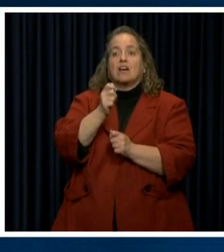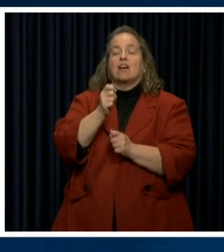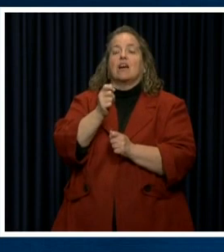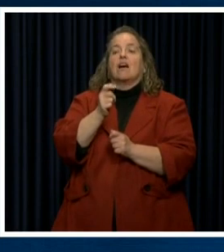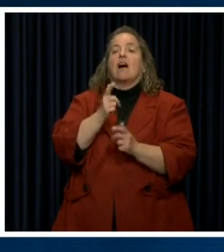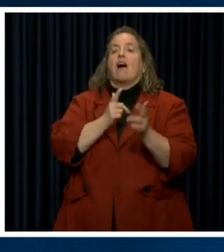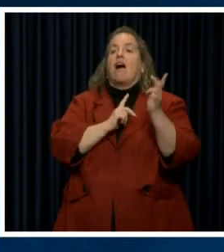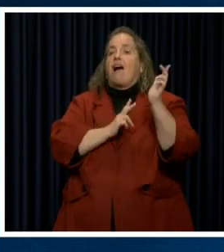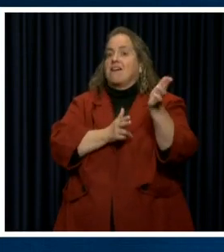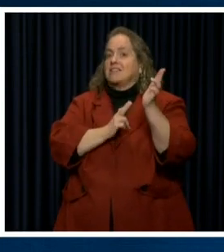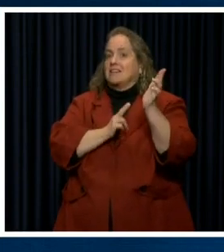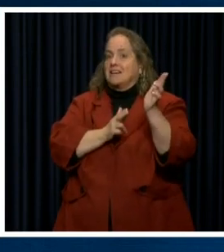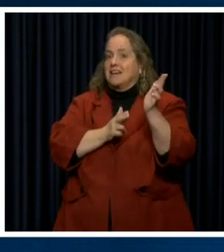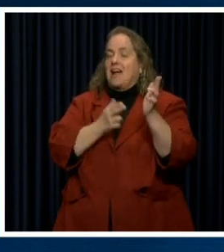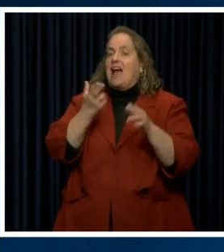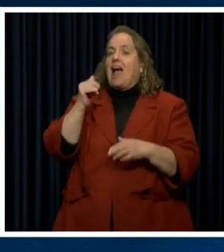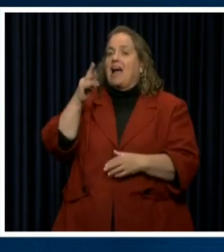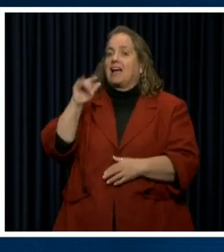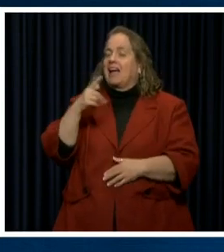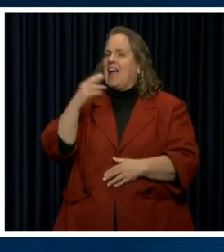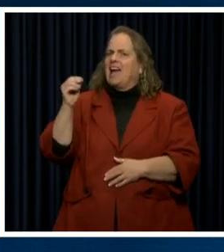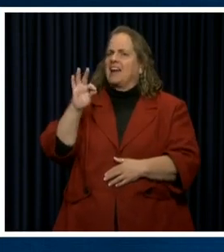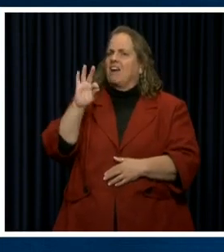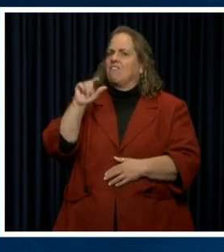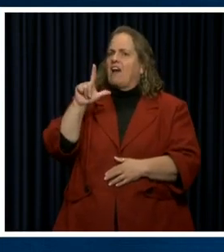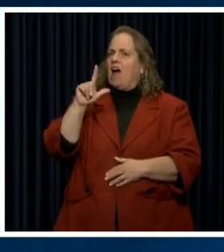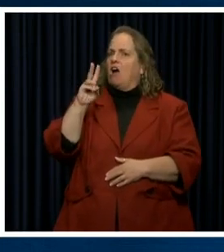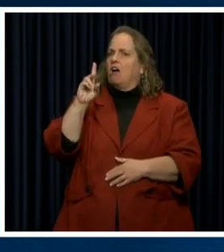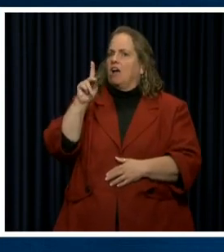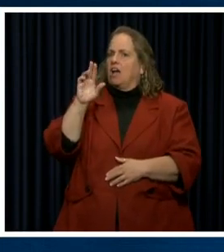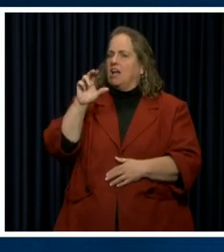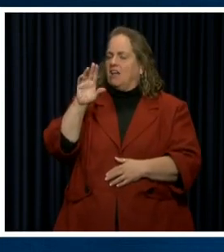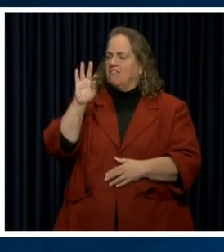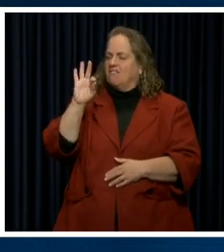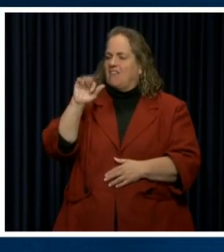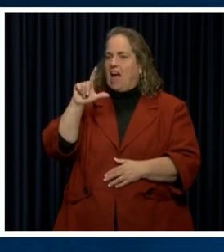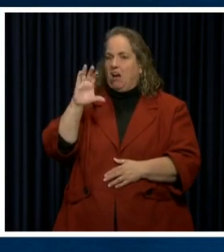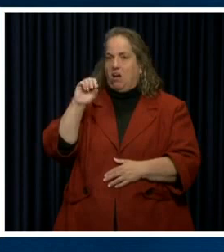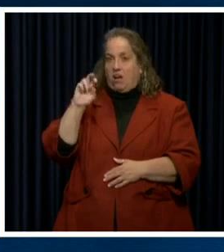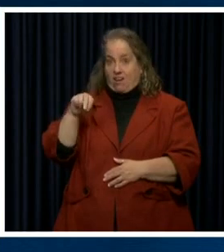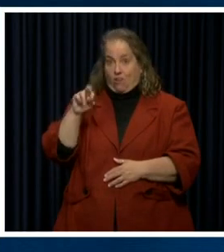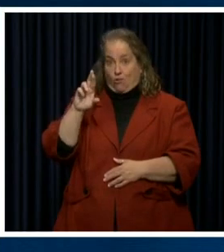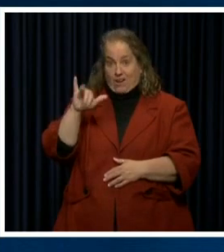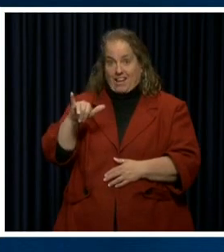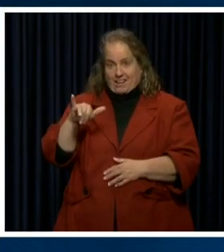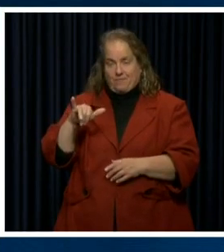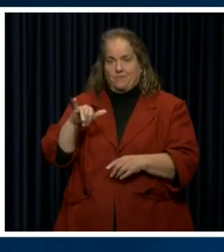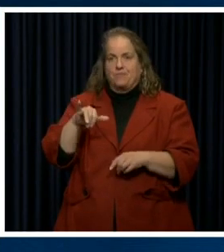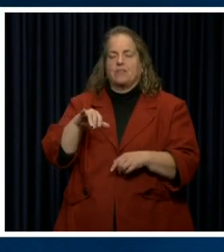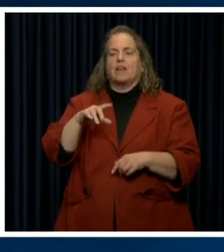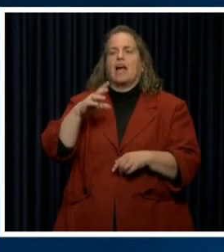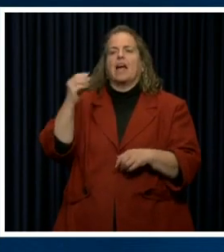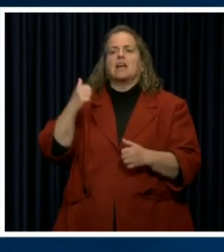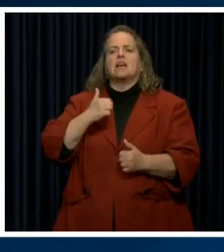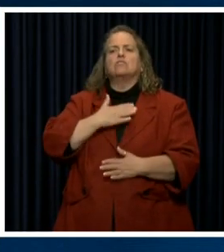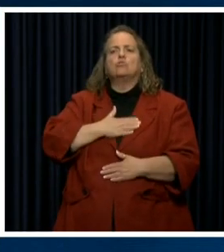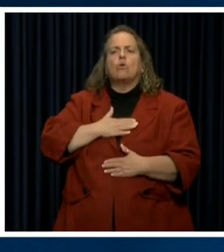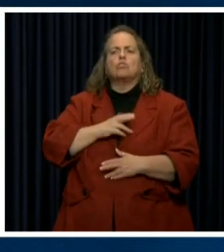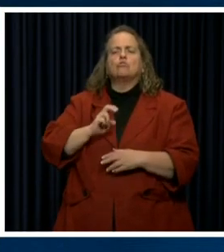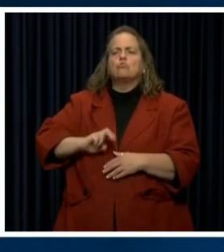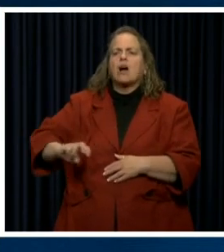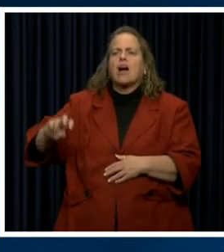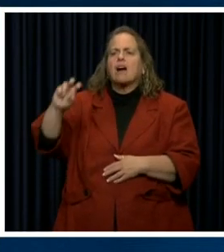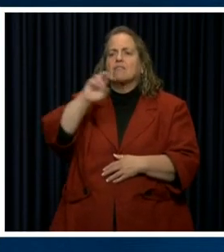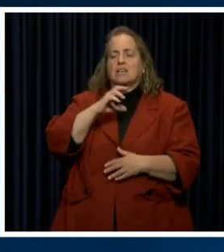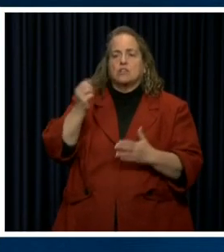especially falconry. He was a lifetime member of the national parks and greatly enjoyed traveling. Throughout his life, he served the community